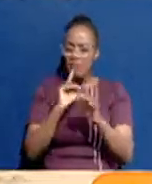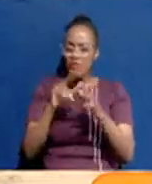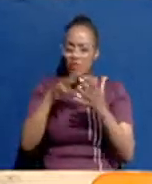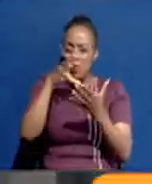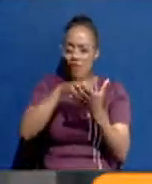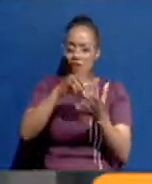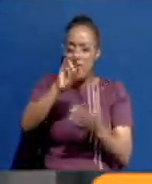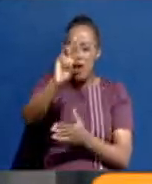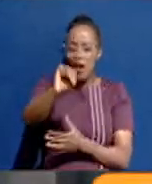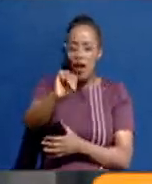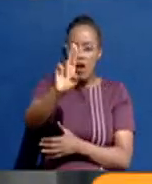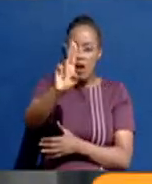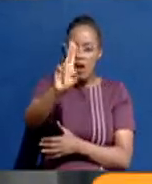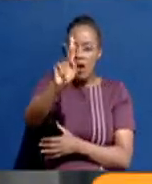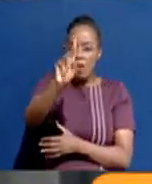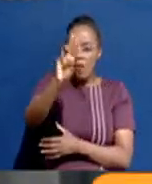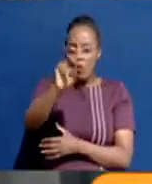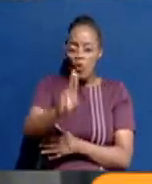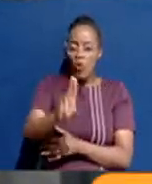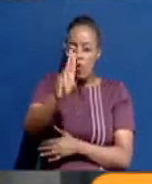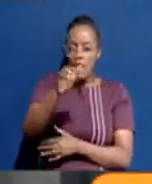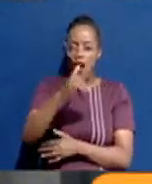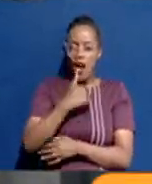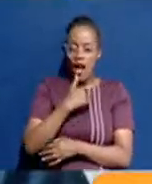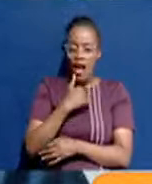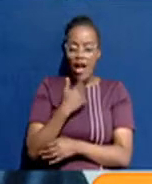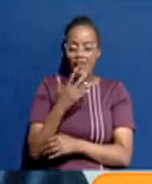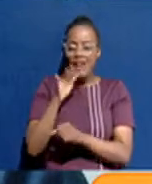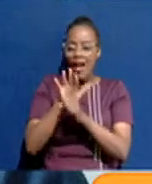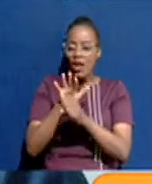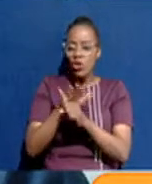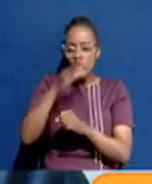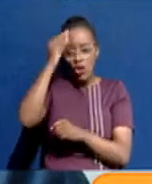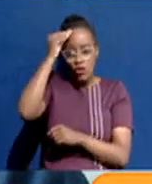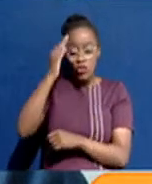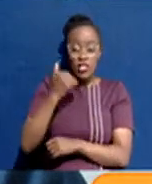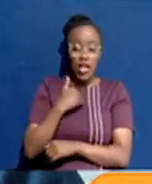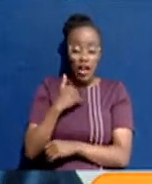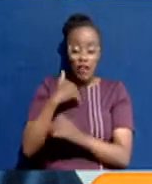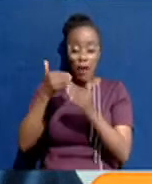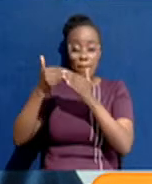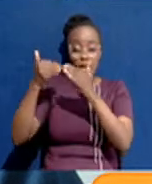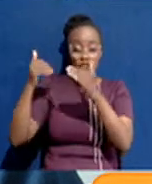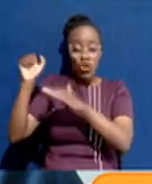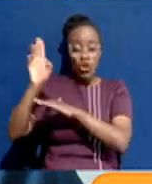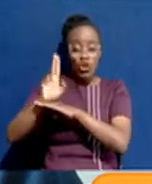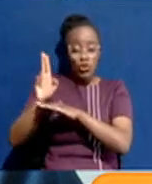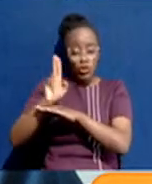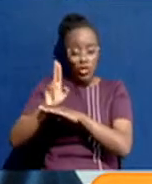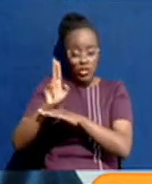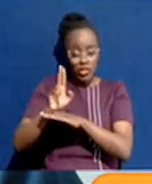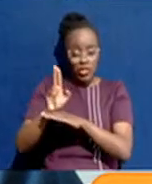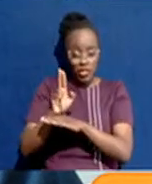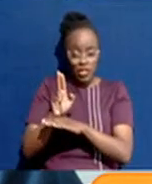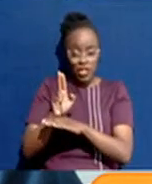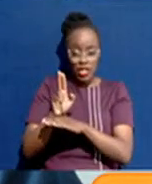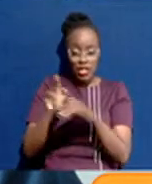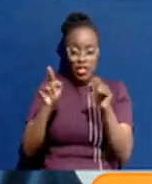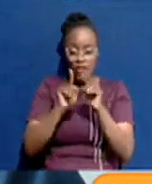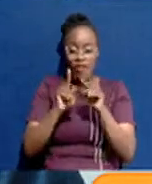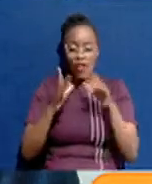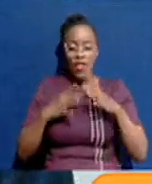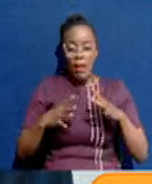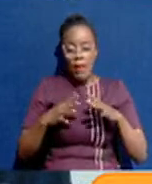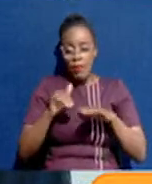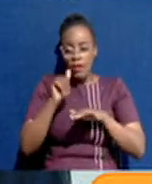at Mukumu Girls was aggravated by overpopulation. Before using this, the sledgehammer on the victims of